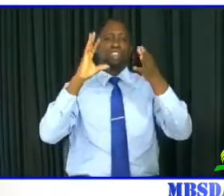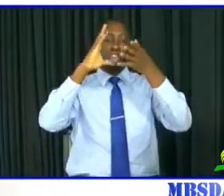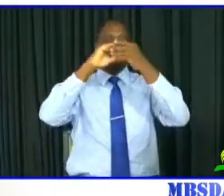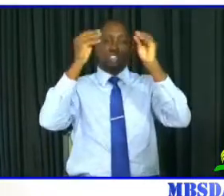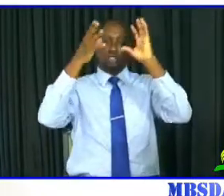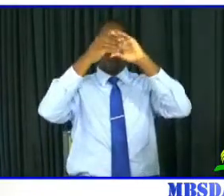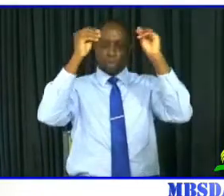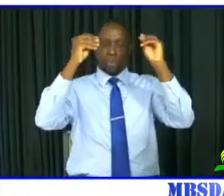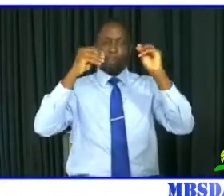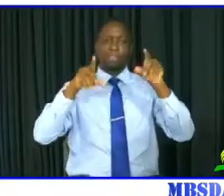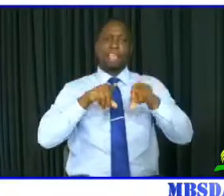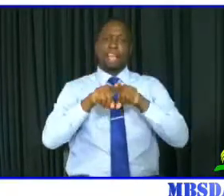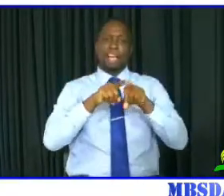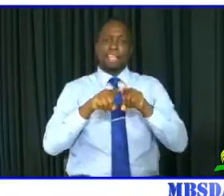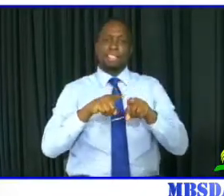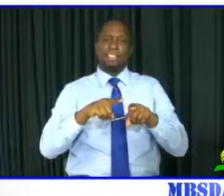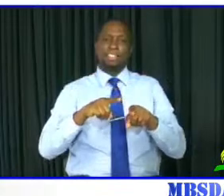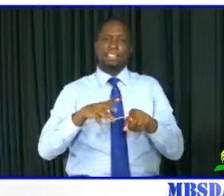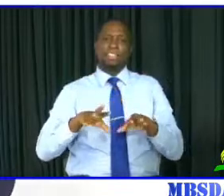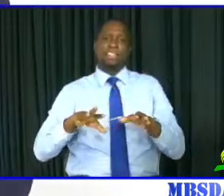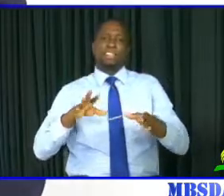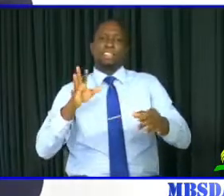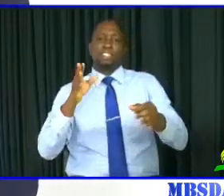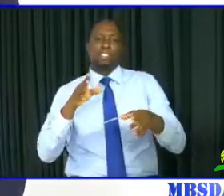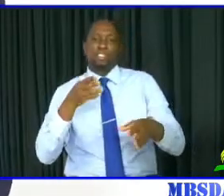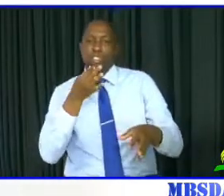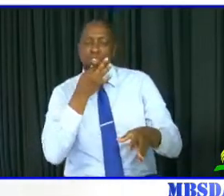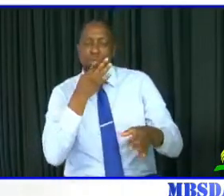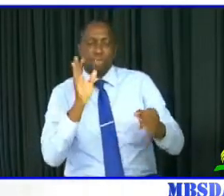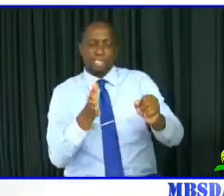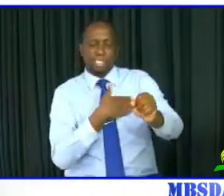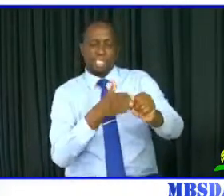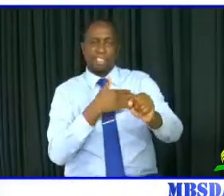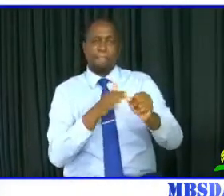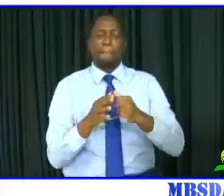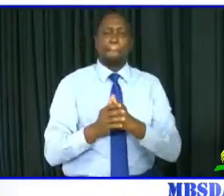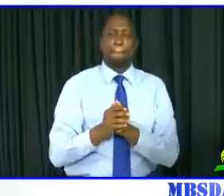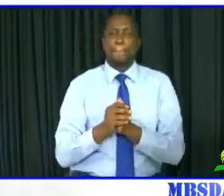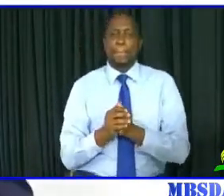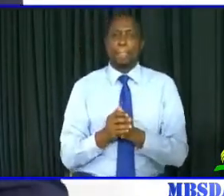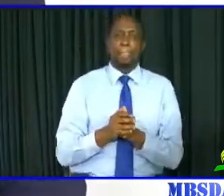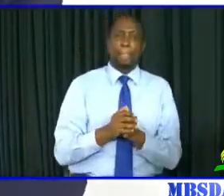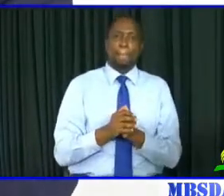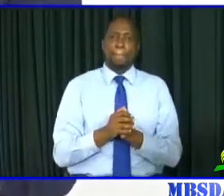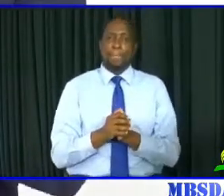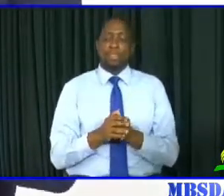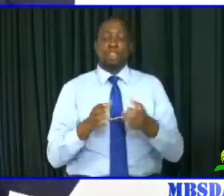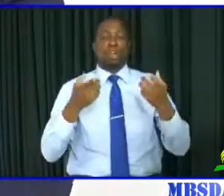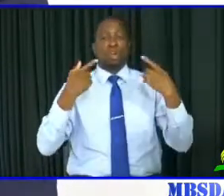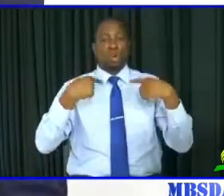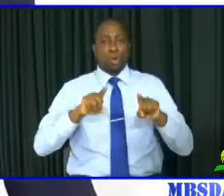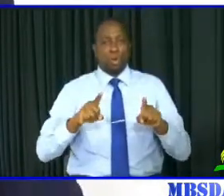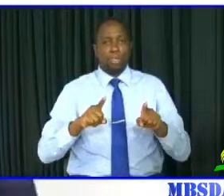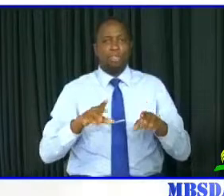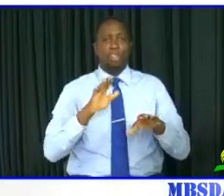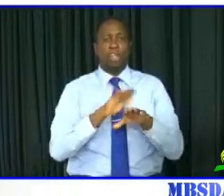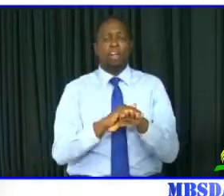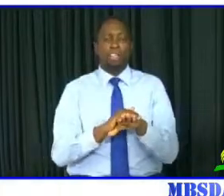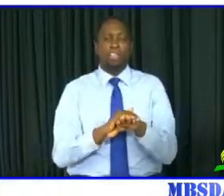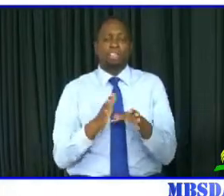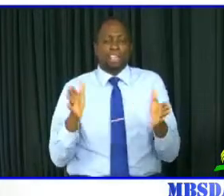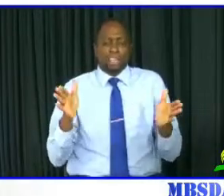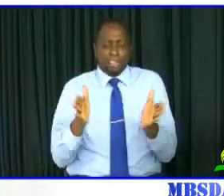As Sister Grant gets ready to sing. Going along the narrow road will take you home to be